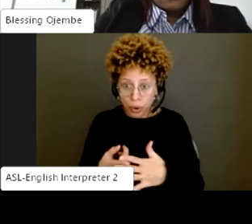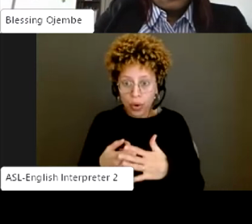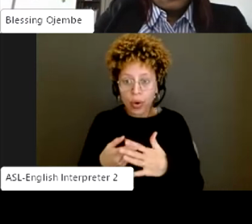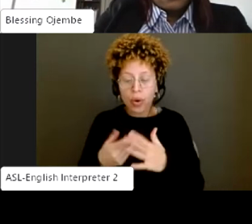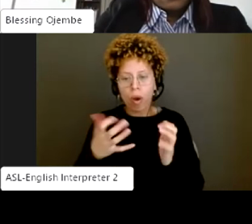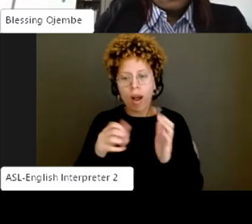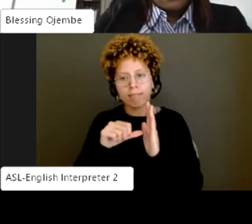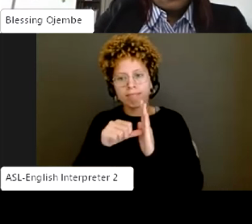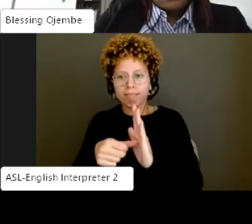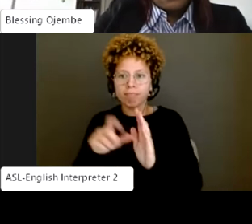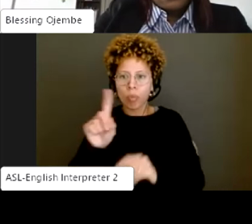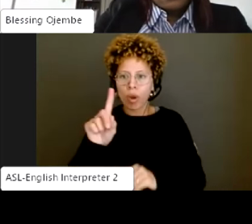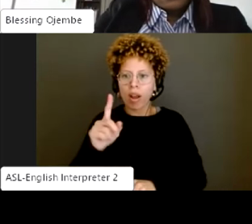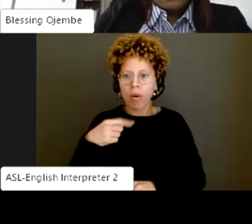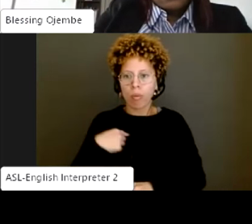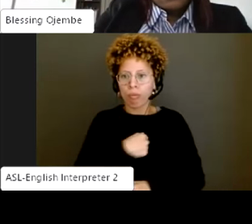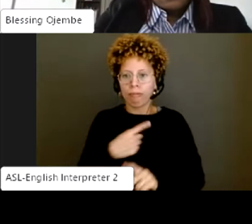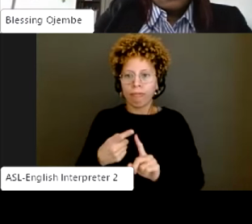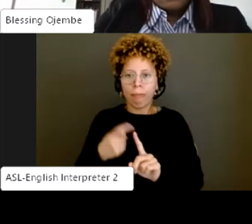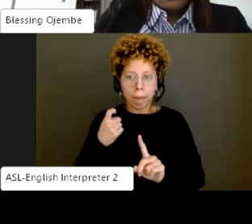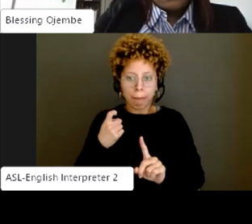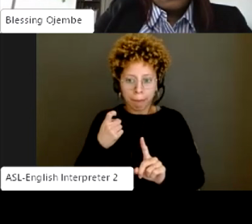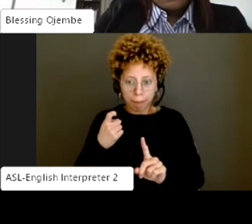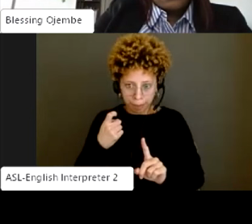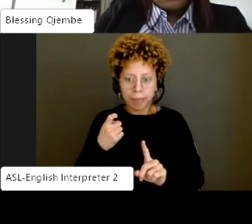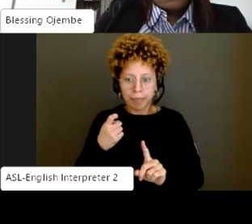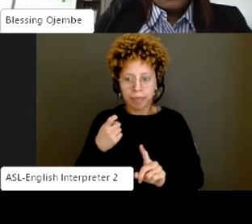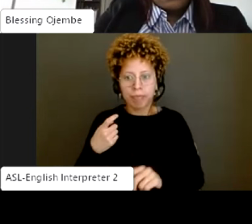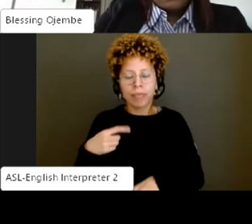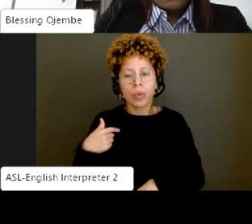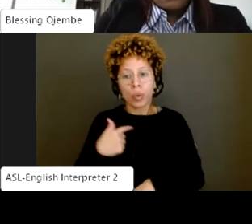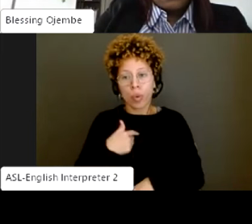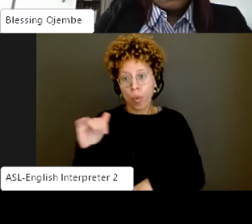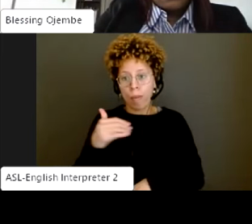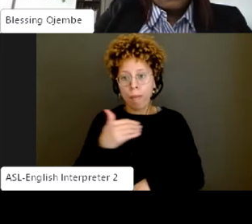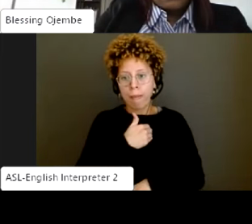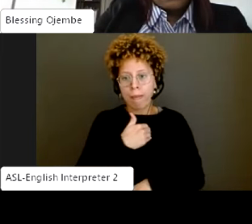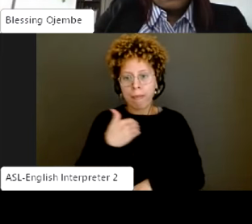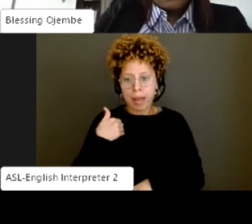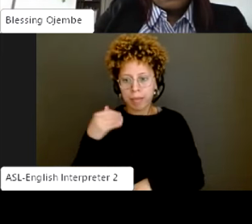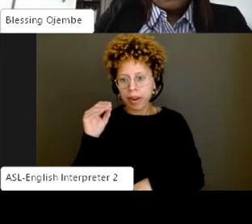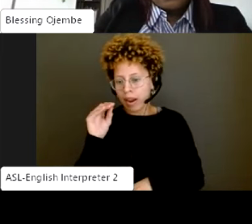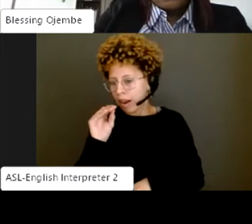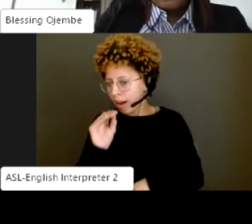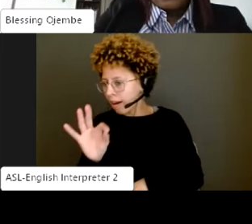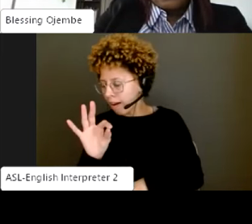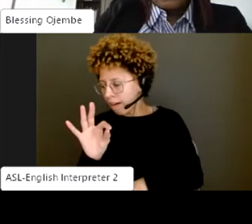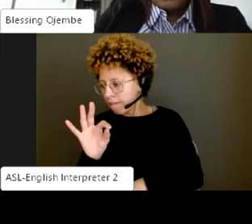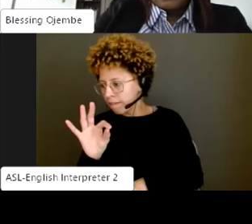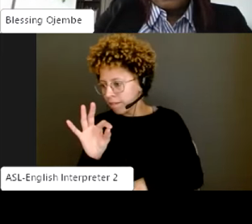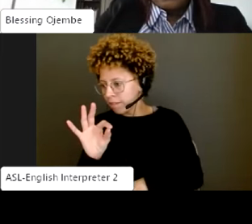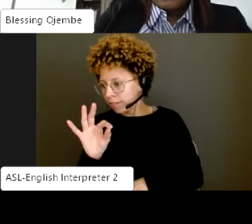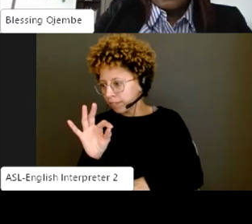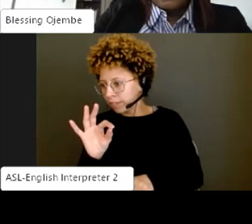highlight where we are coming from. So we are also a member of Emerging Researchers and Professionals in Aging,